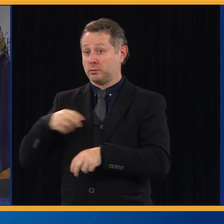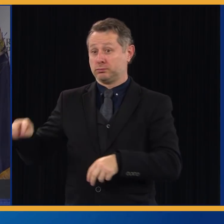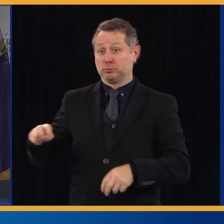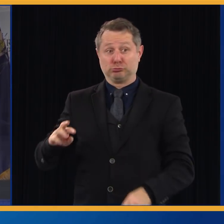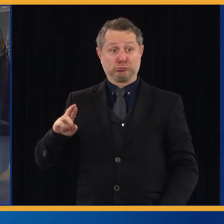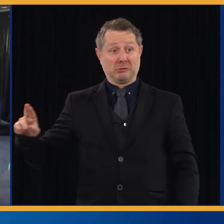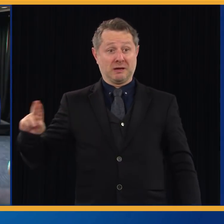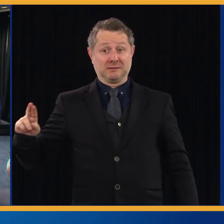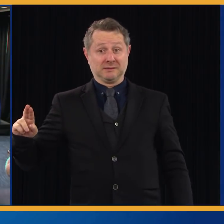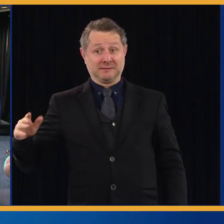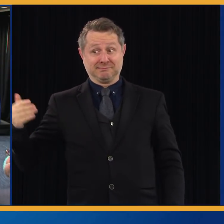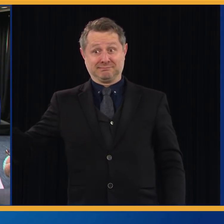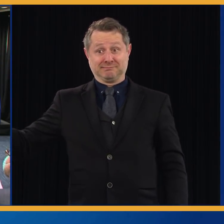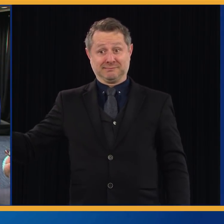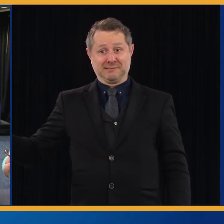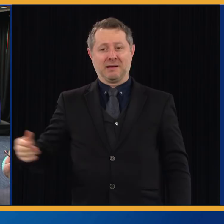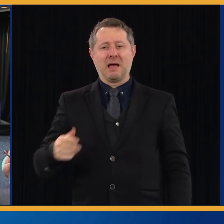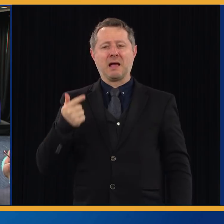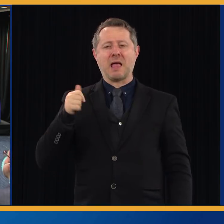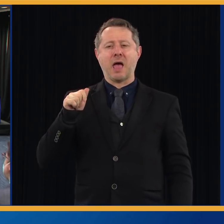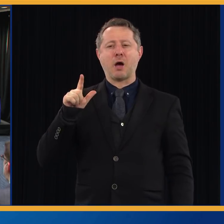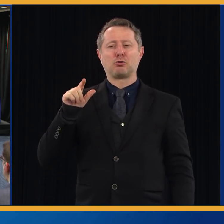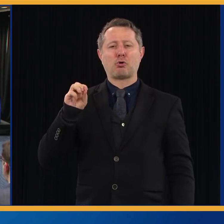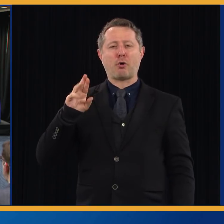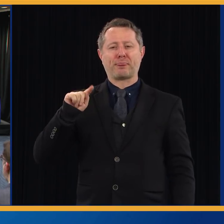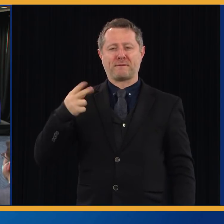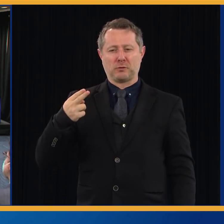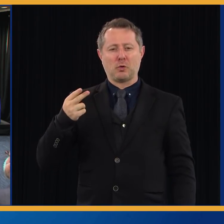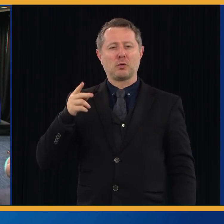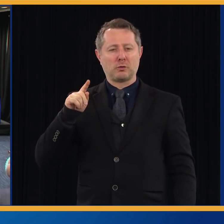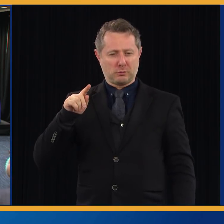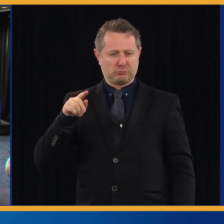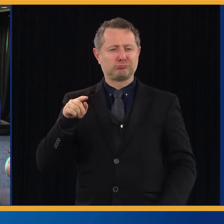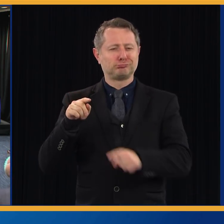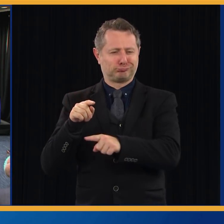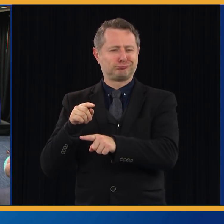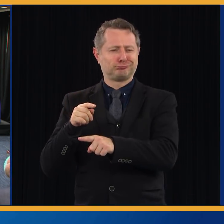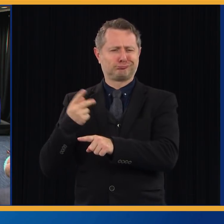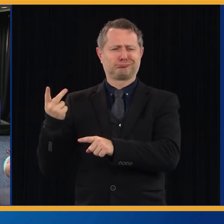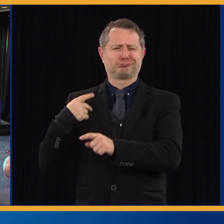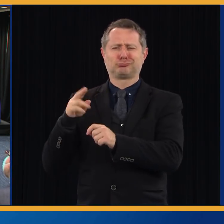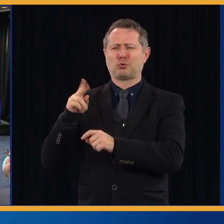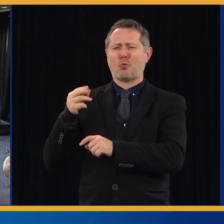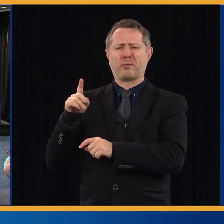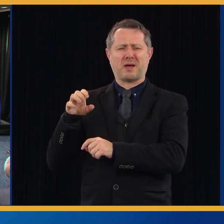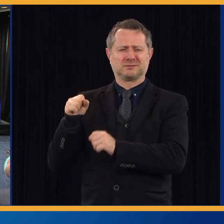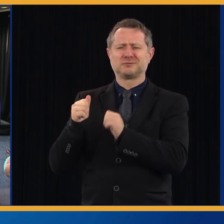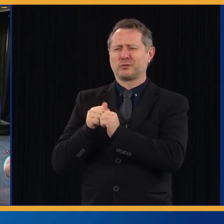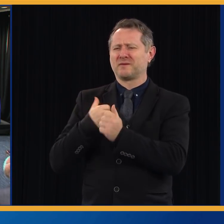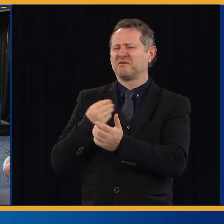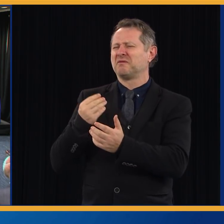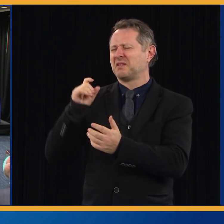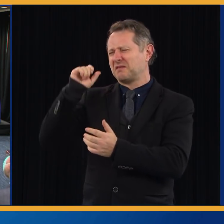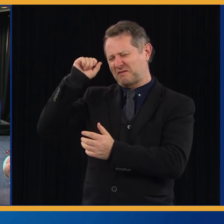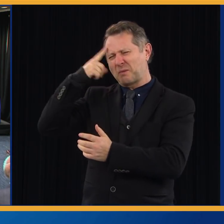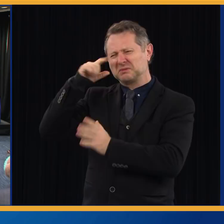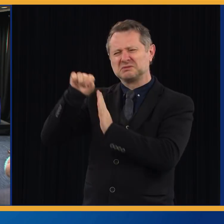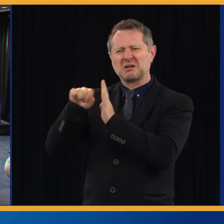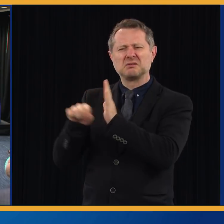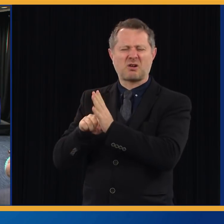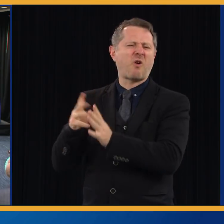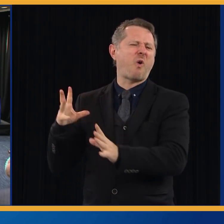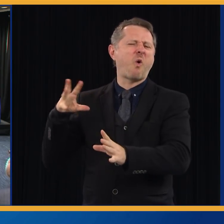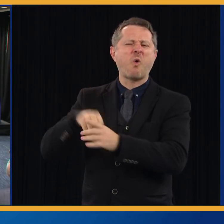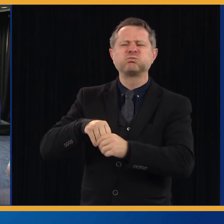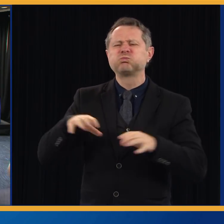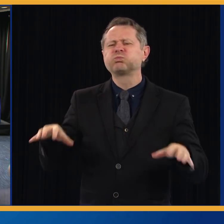right, Gareth Rhodes, who works with me in state government and who has been involved in this special